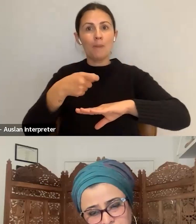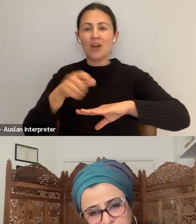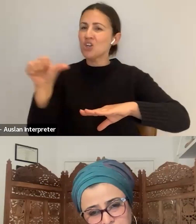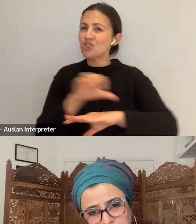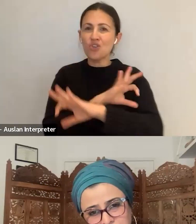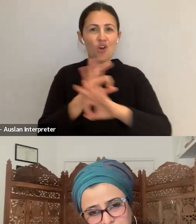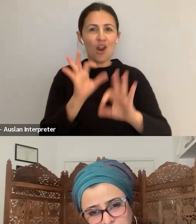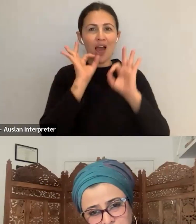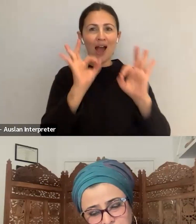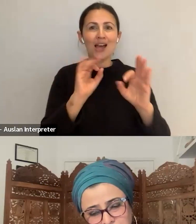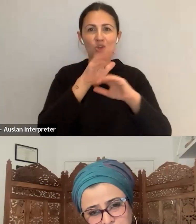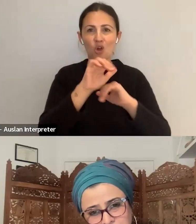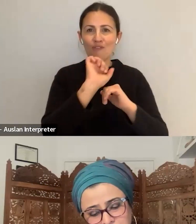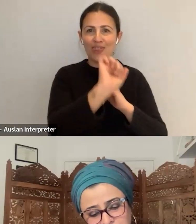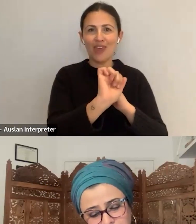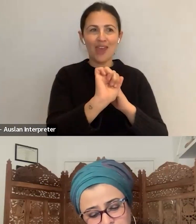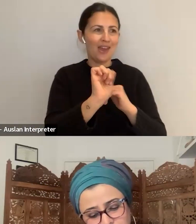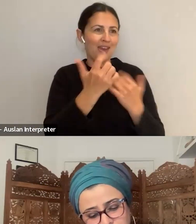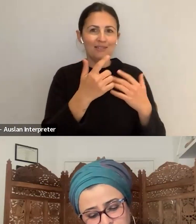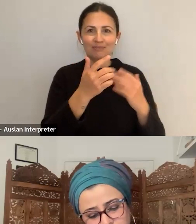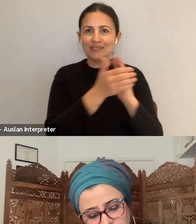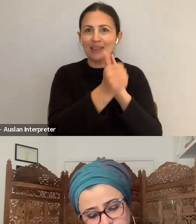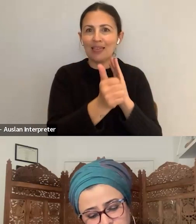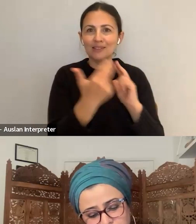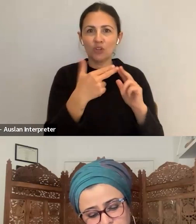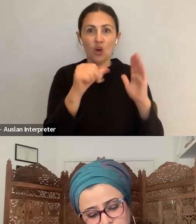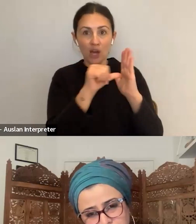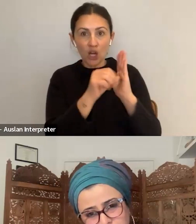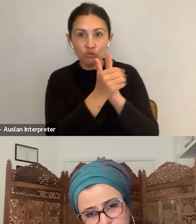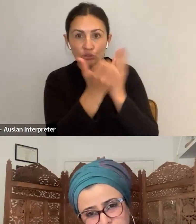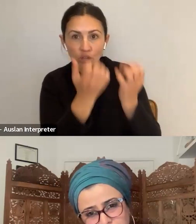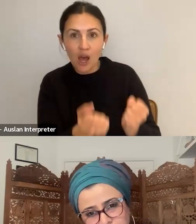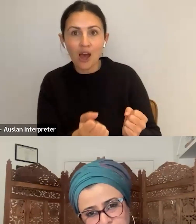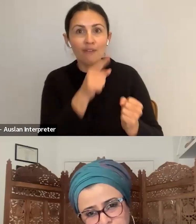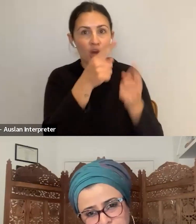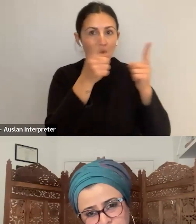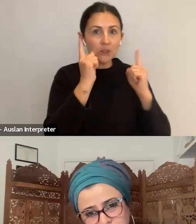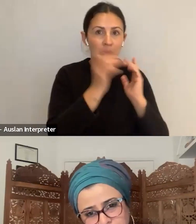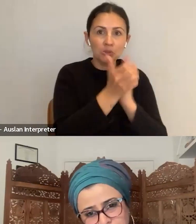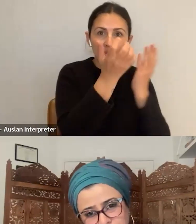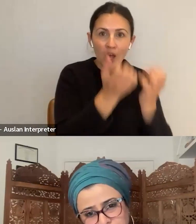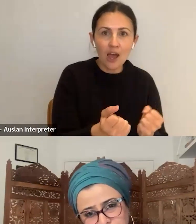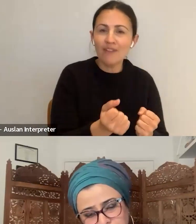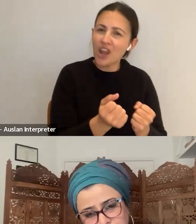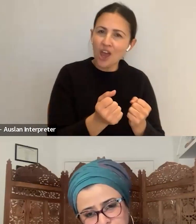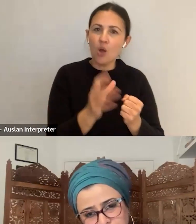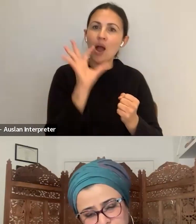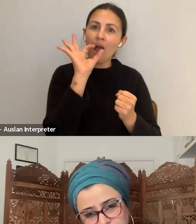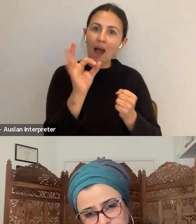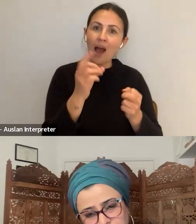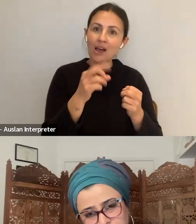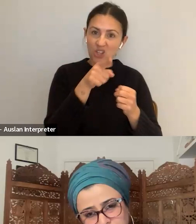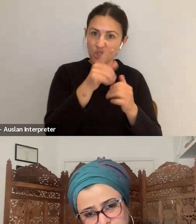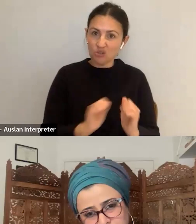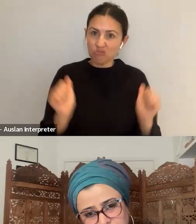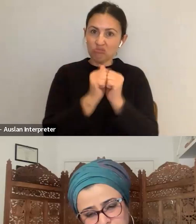of Tasneem, it's asked of me. You know, what does that mean actually? And again, that if we're extending a framework where